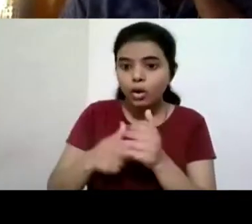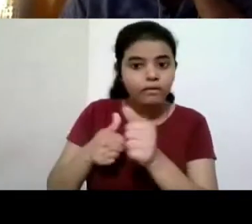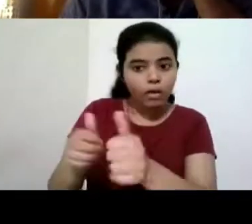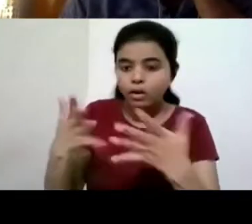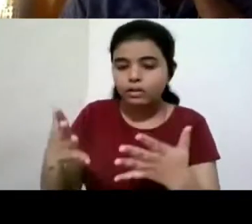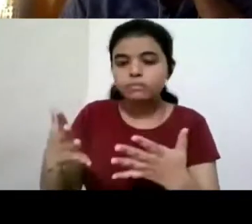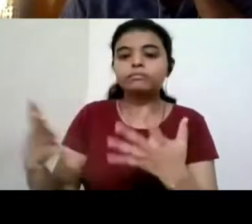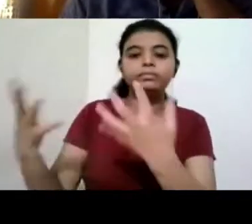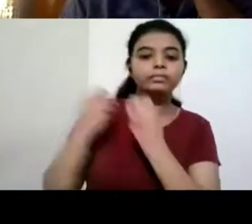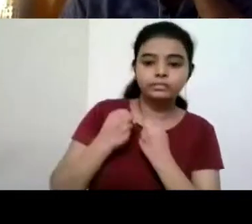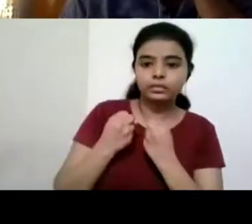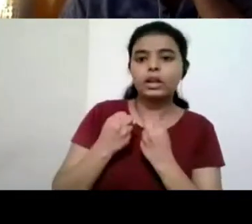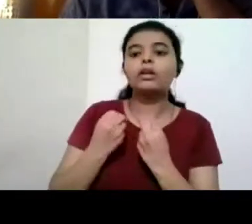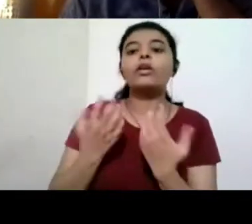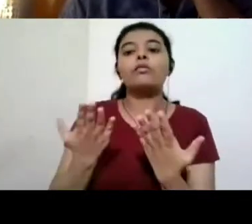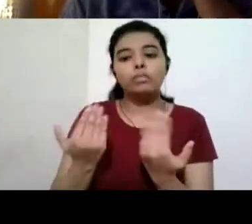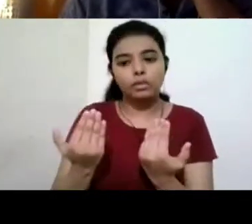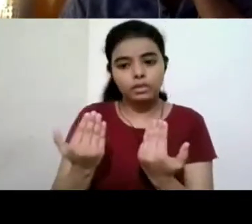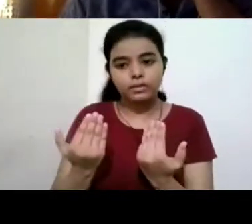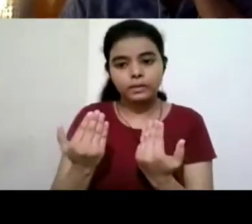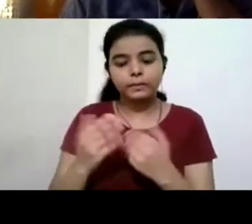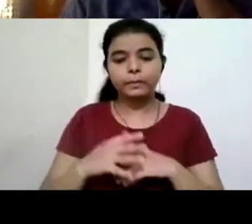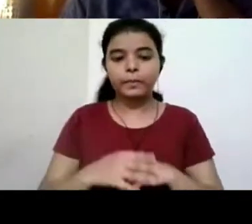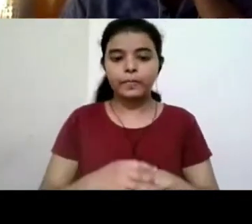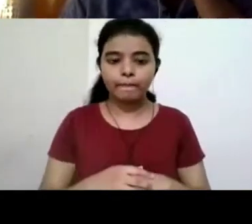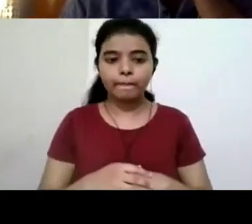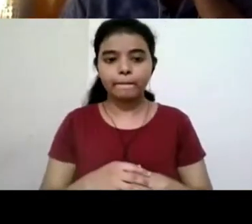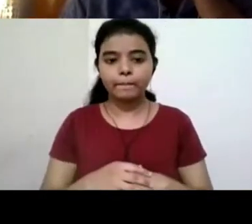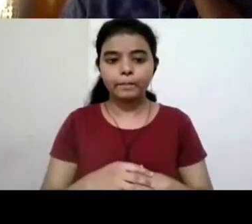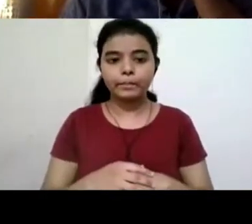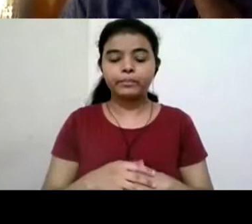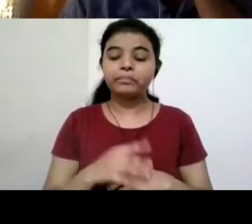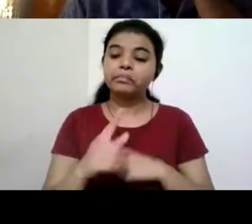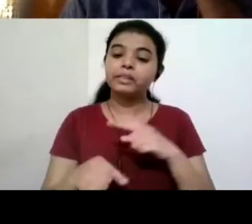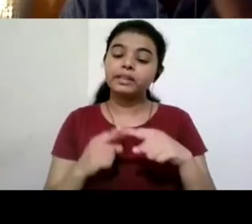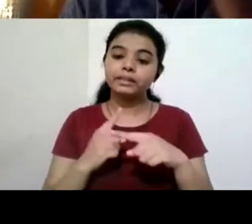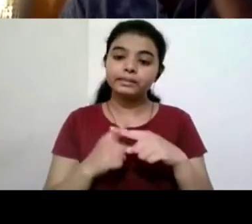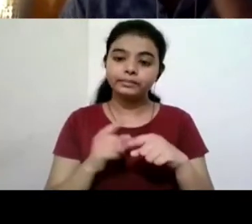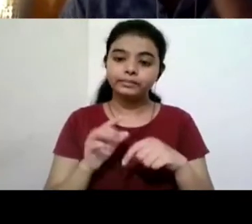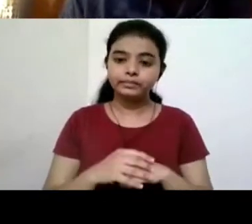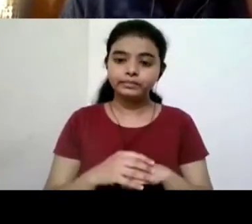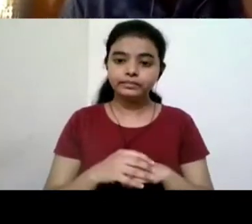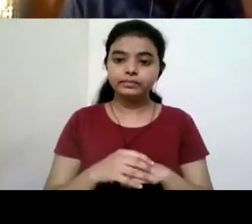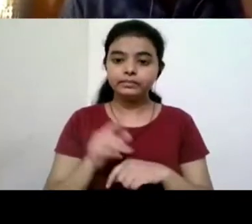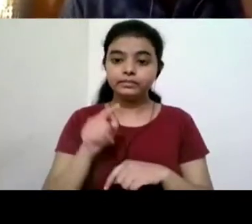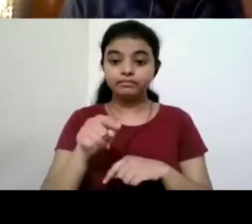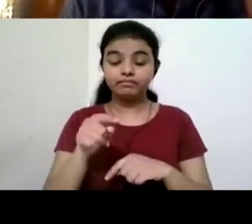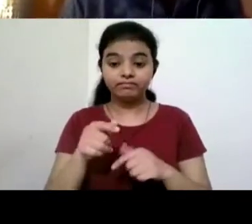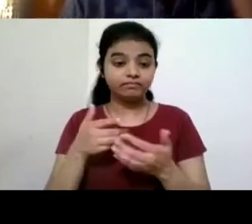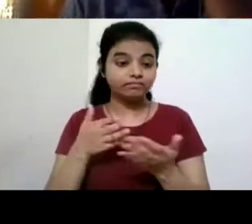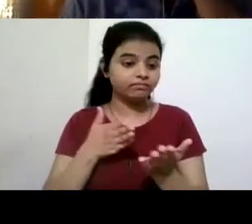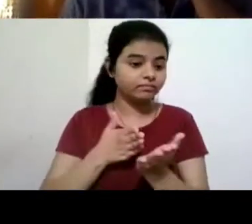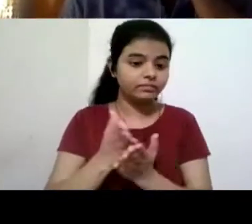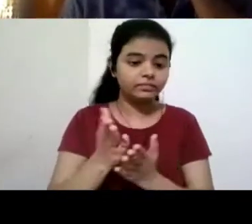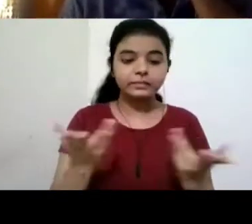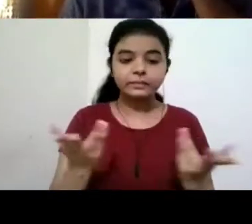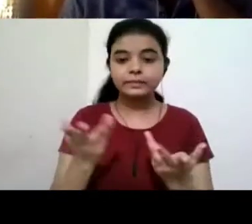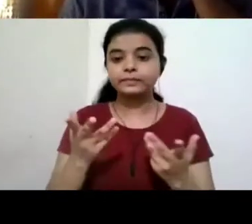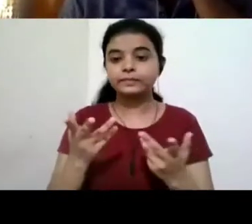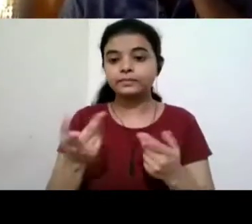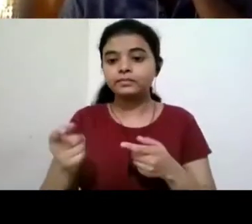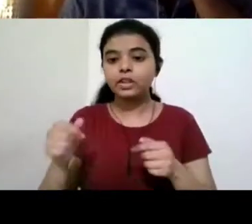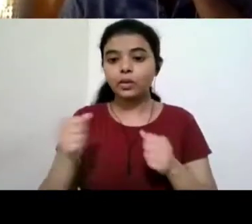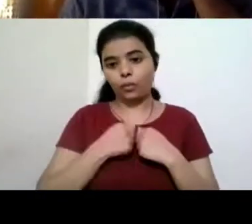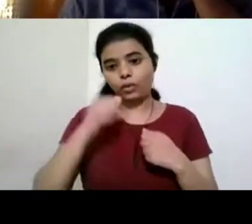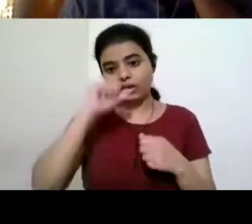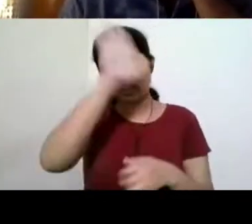authoritative articulation of the law. And in the way in which, at least especially, it operates in our